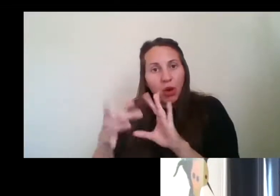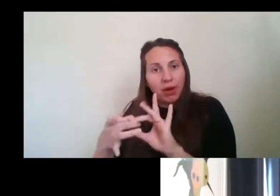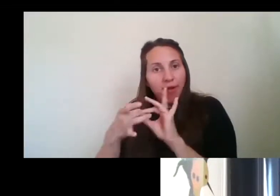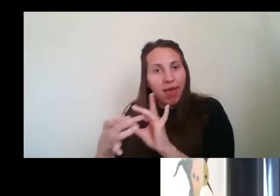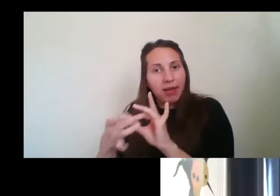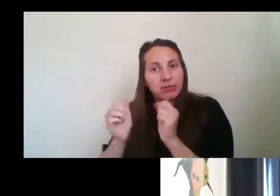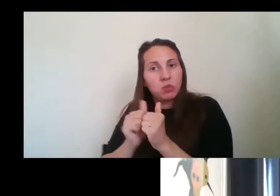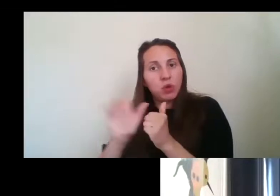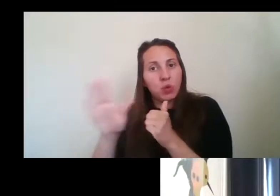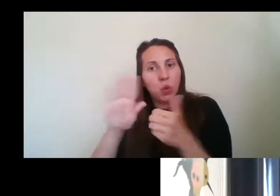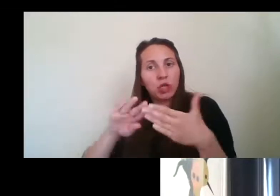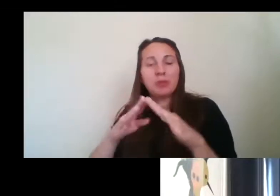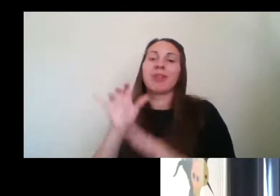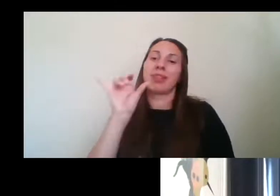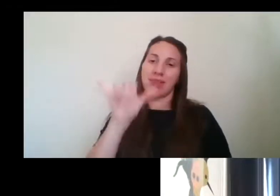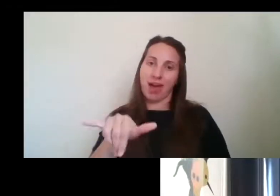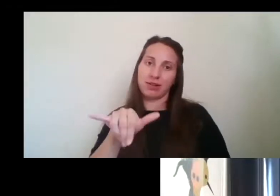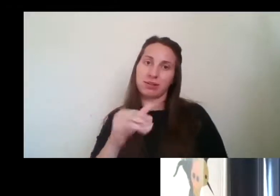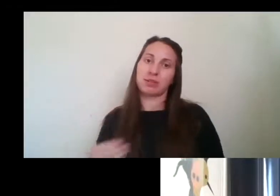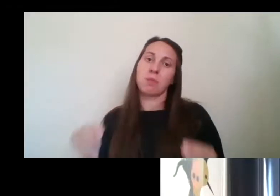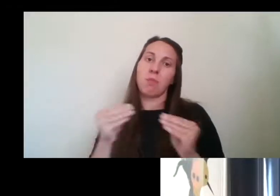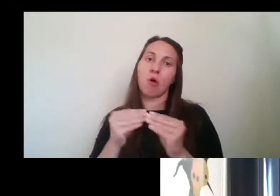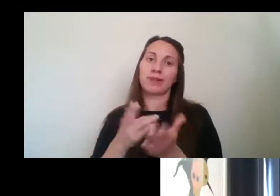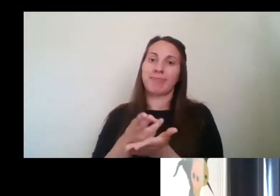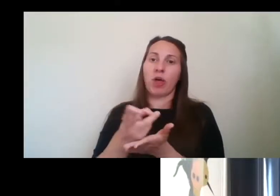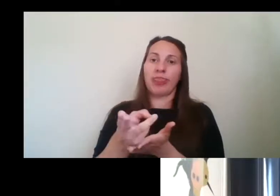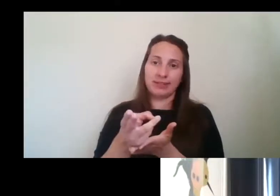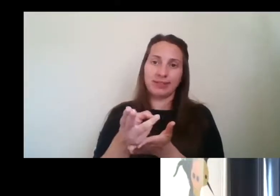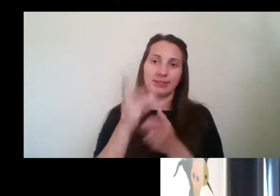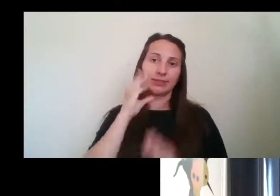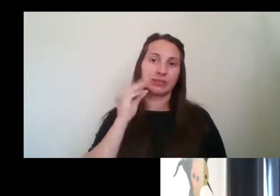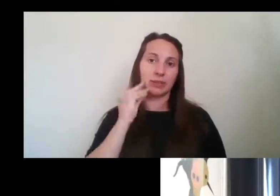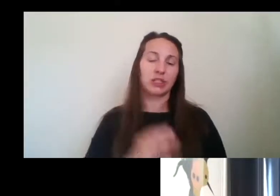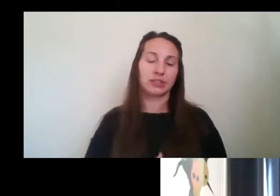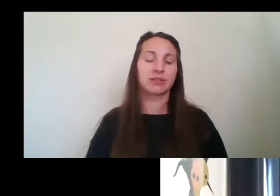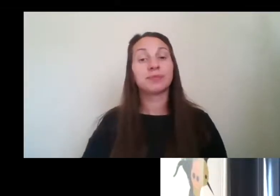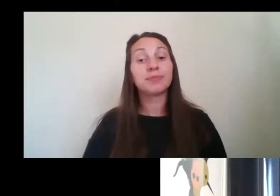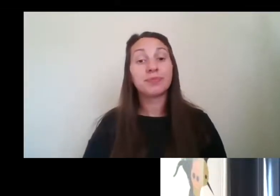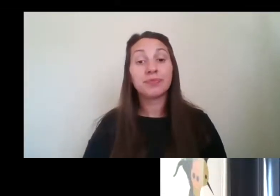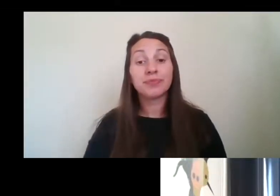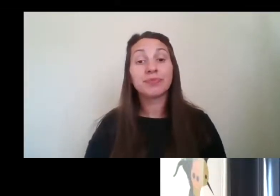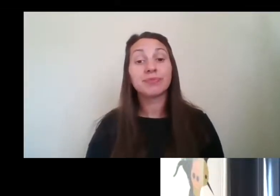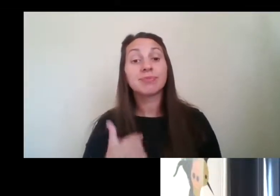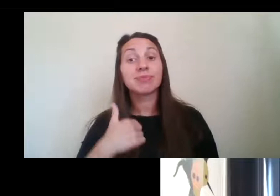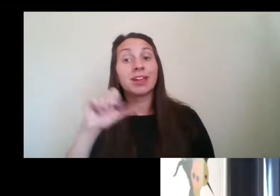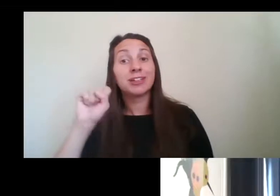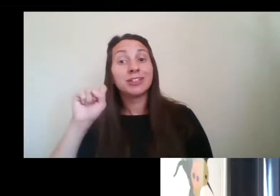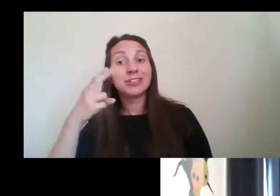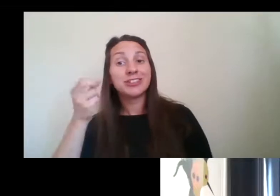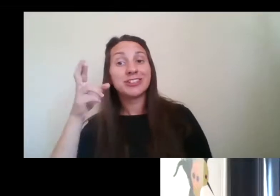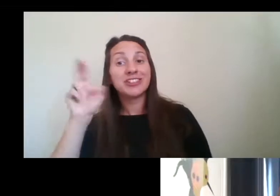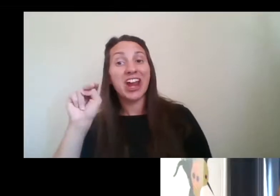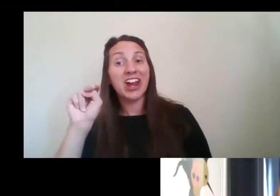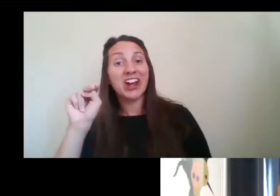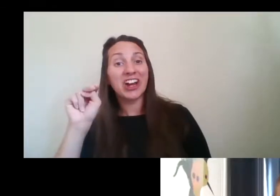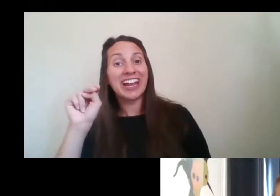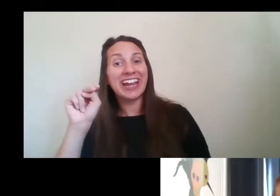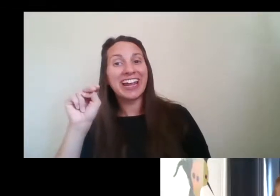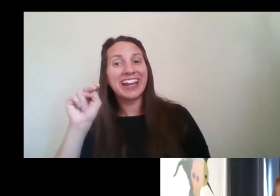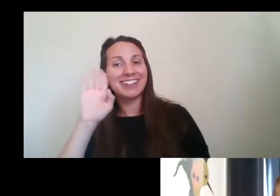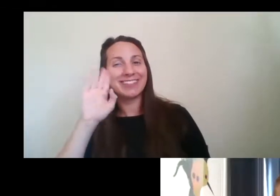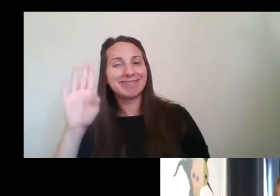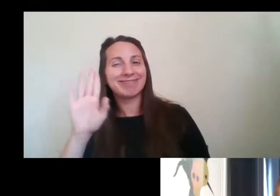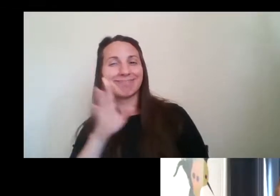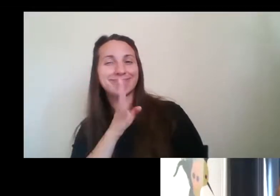a more authentic experience overall. This is Sharon with Accessibility Partners. I have